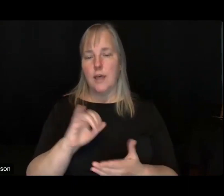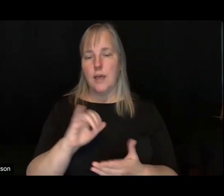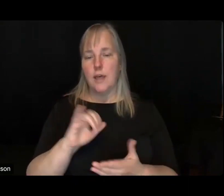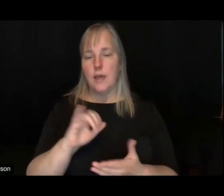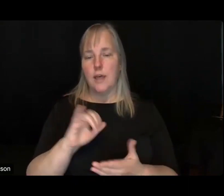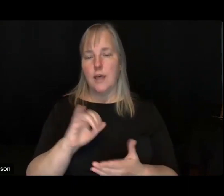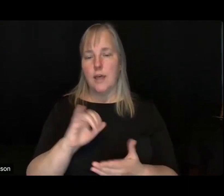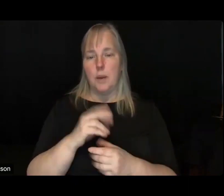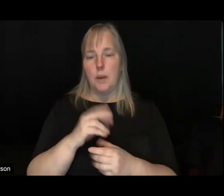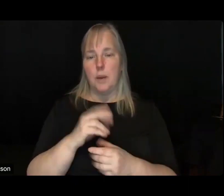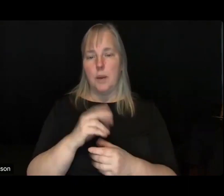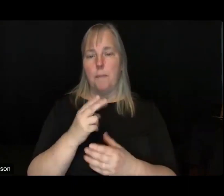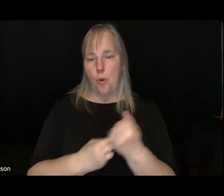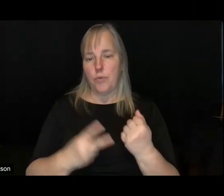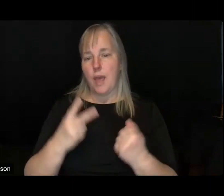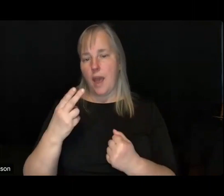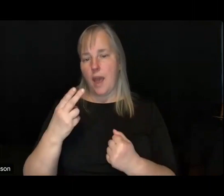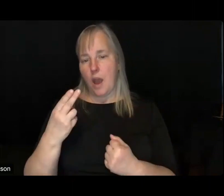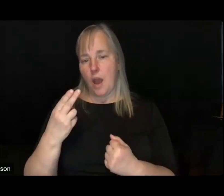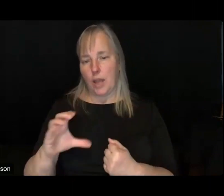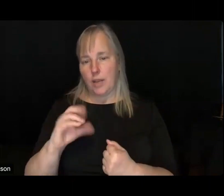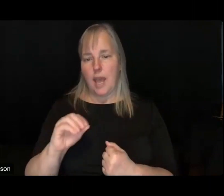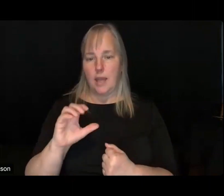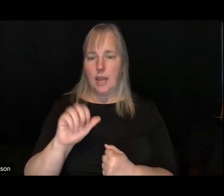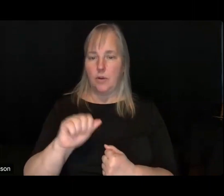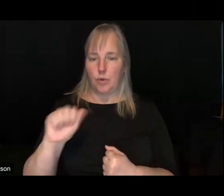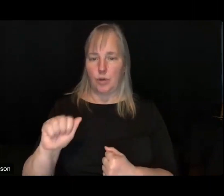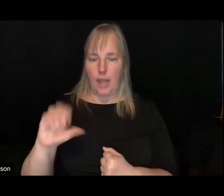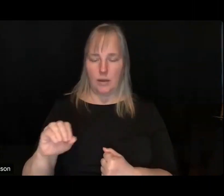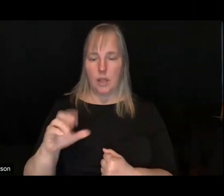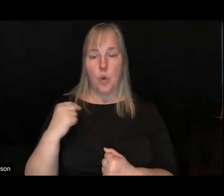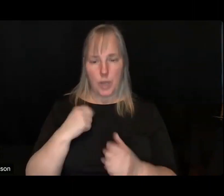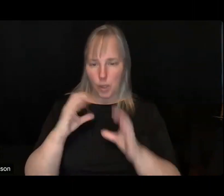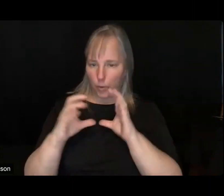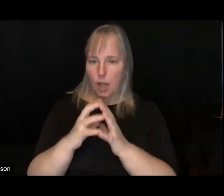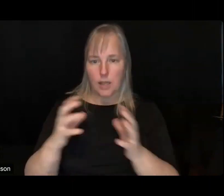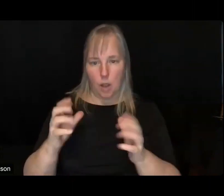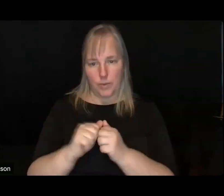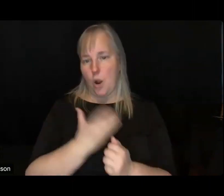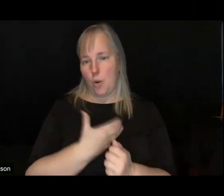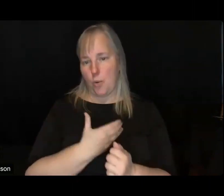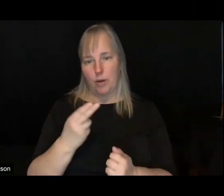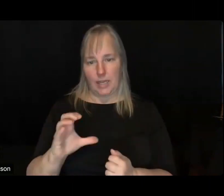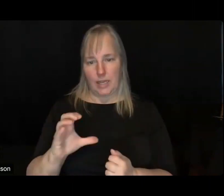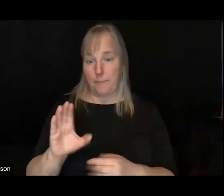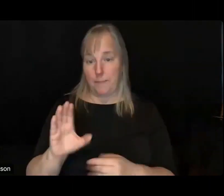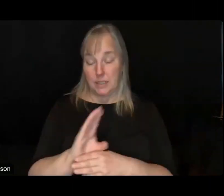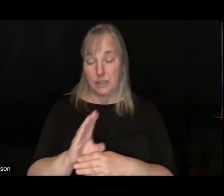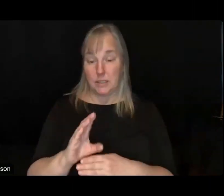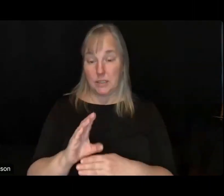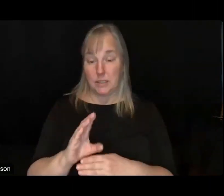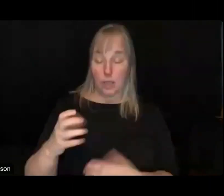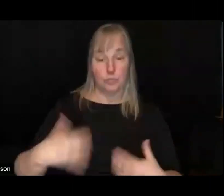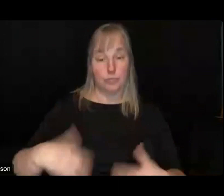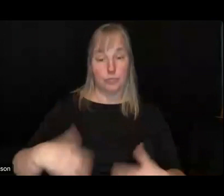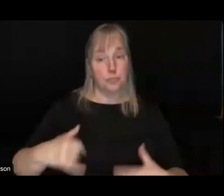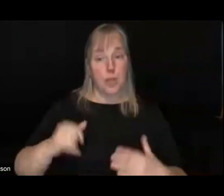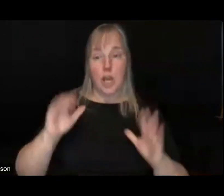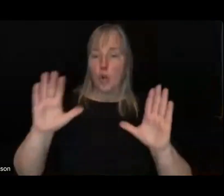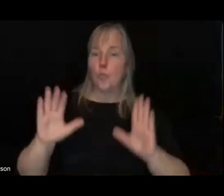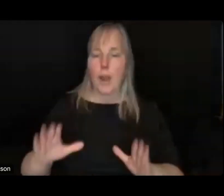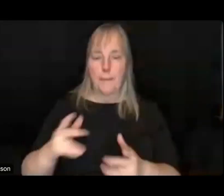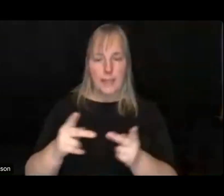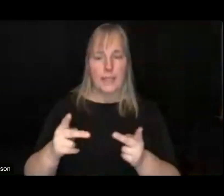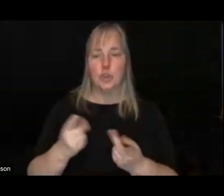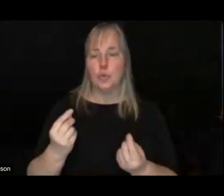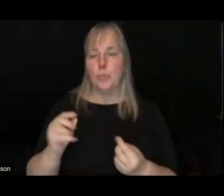County, and we communicate a great deal with our Howard County businesses. Howard County is a great place to do business for many, many